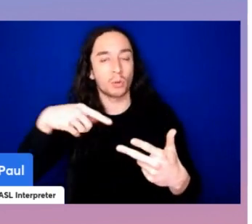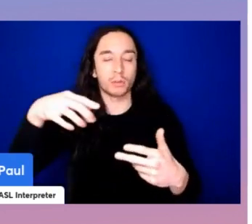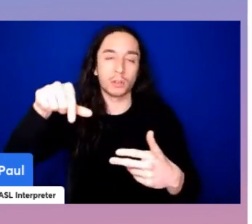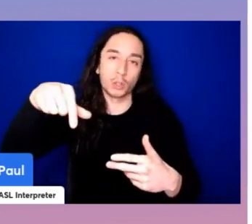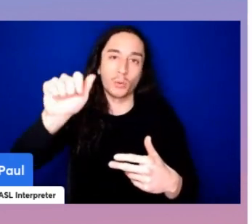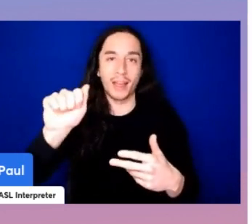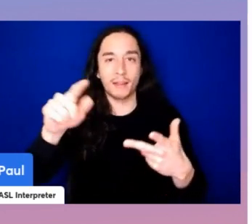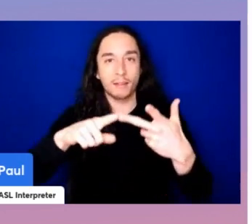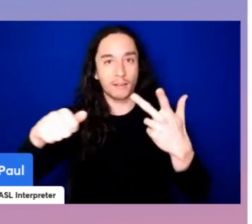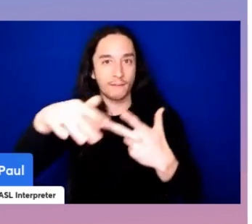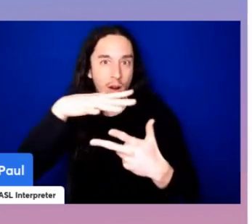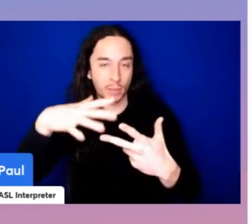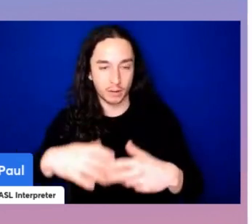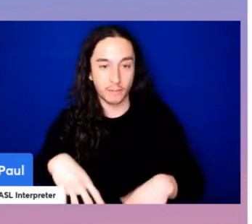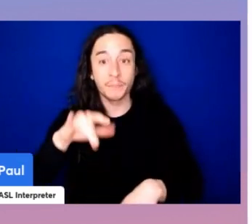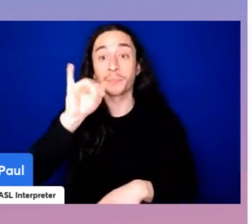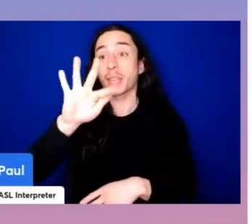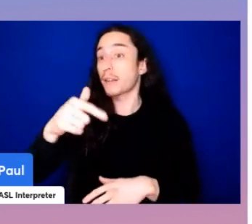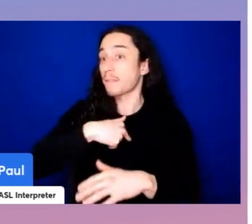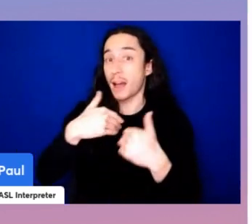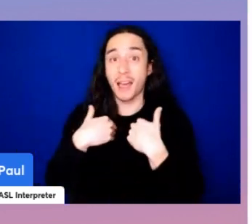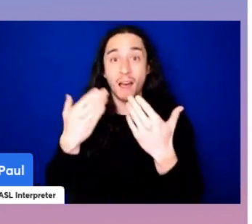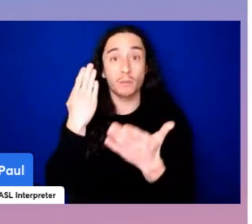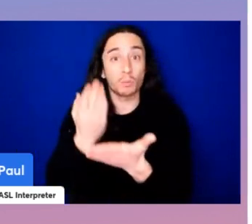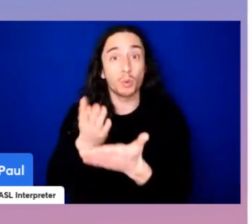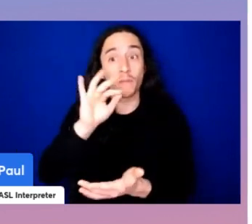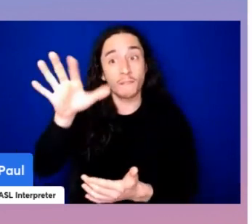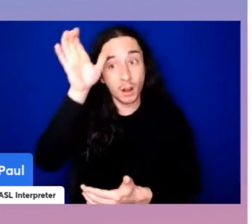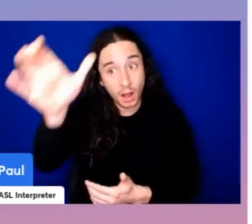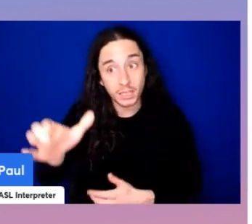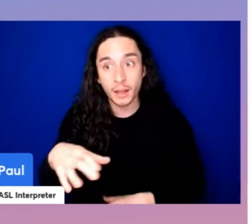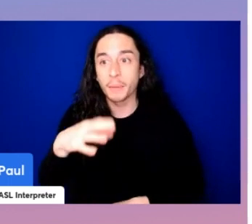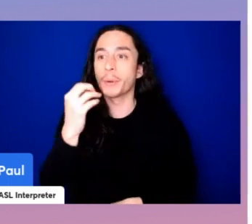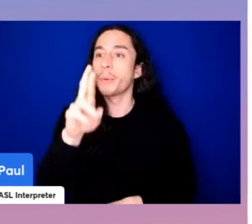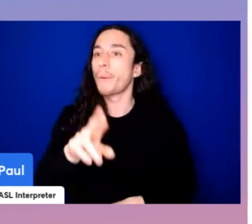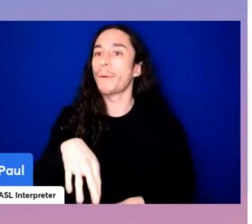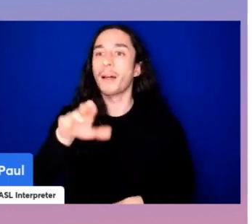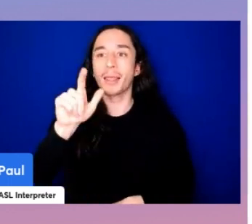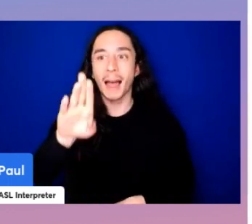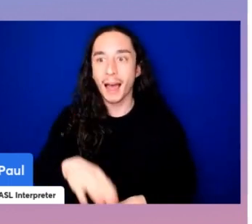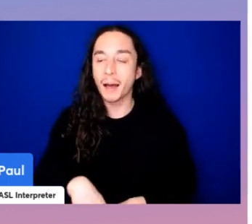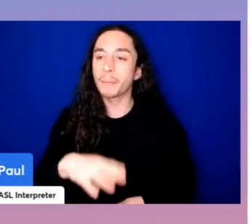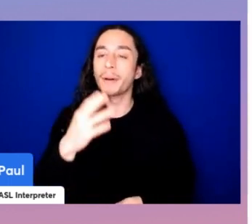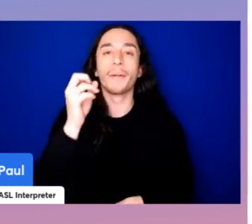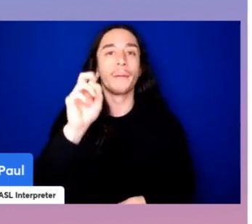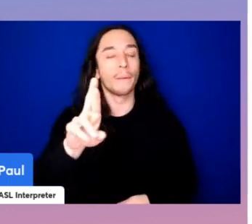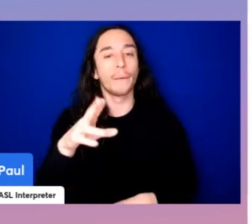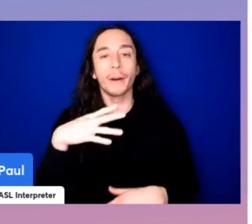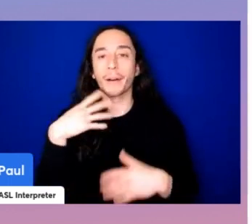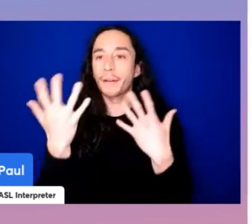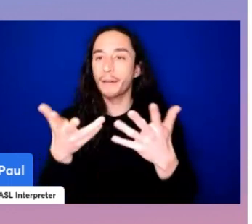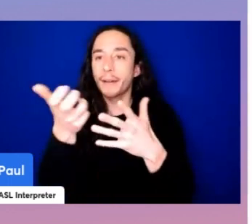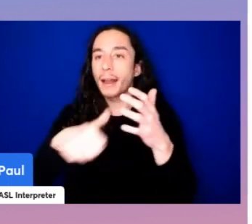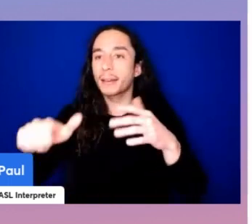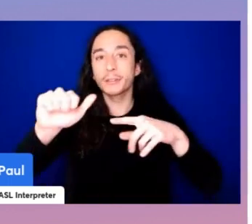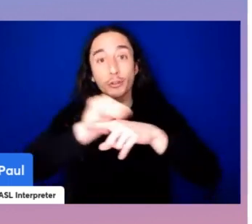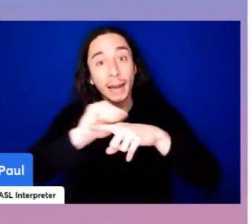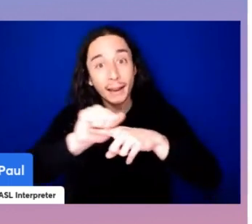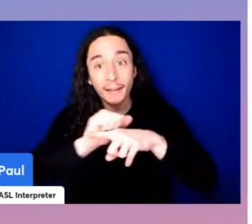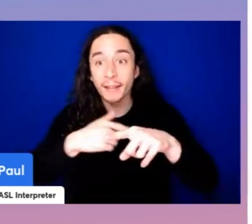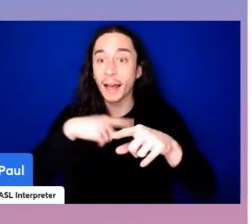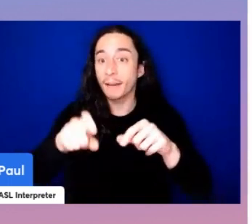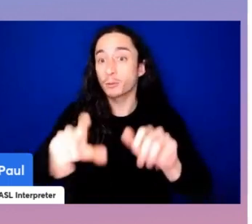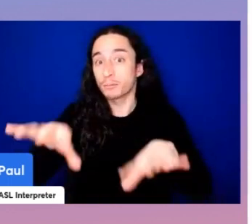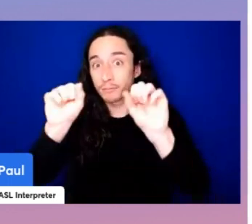I have a proof of concept that I want to do, or if I have a lab that I want to do, or if I have any training that I need to do